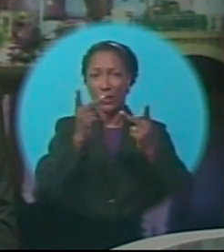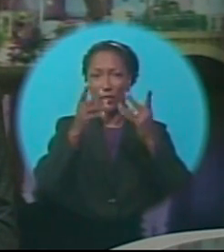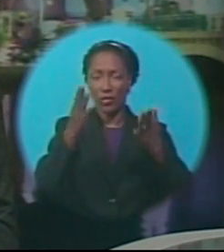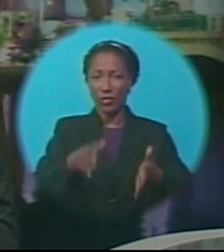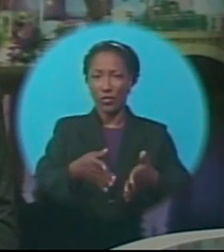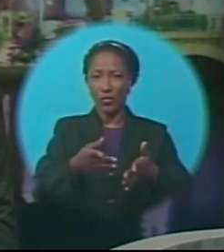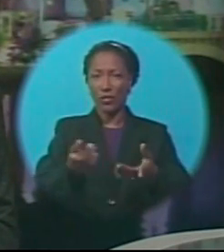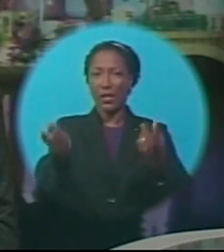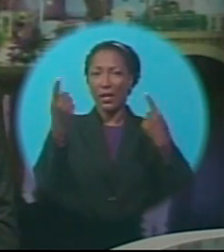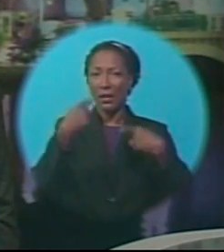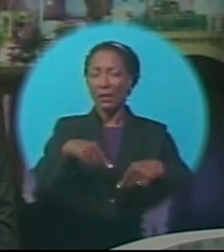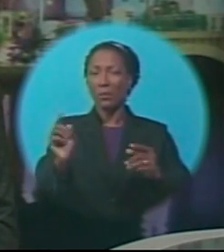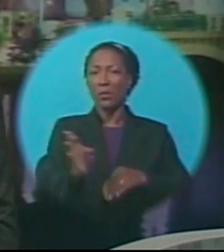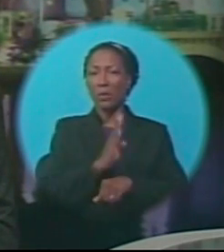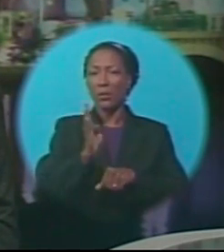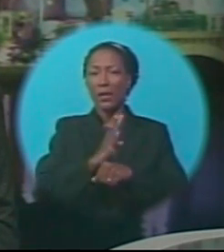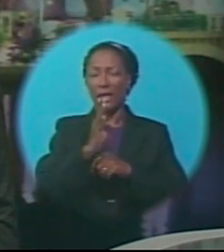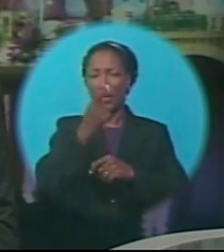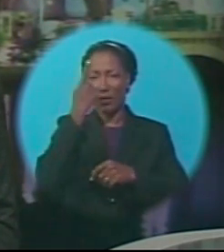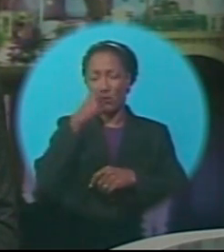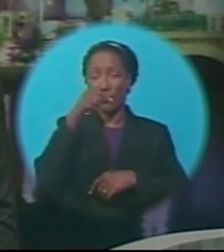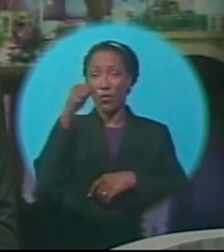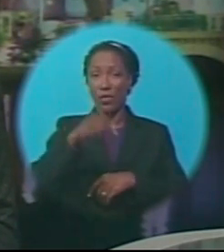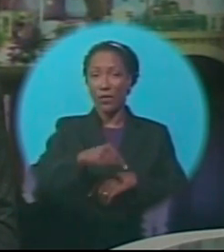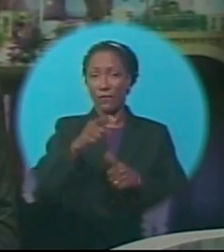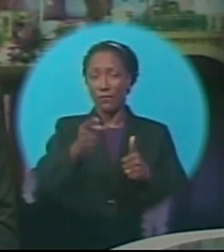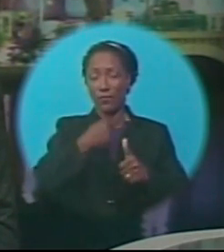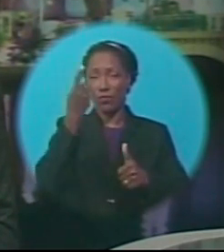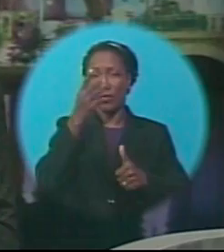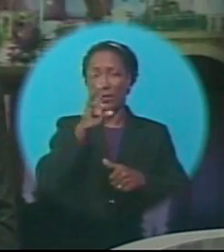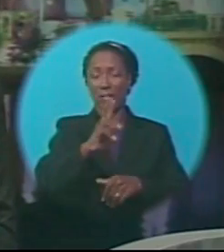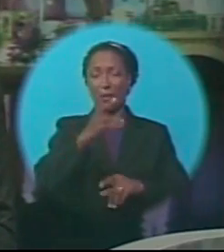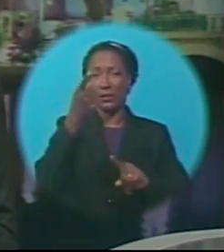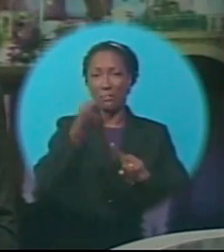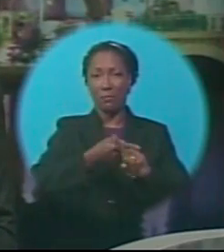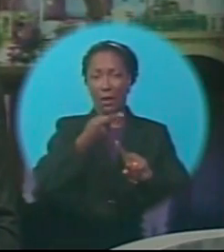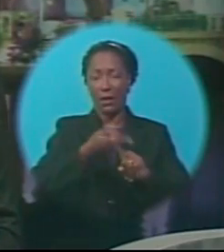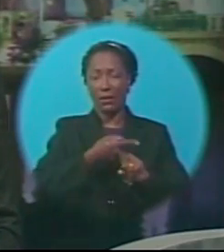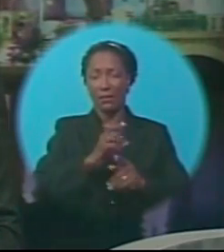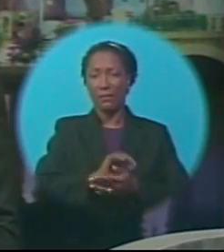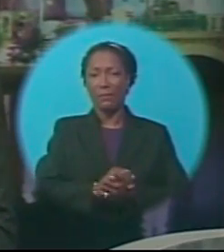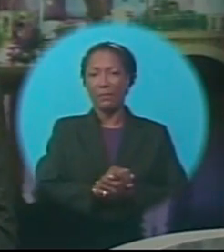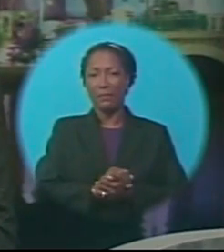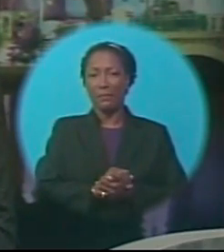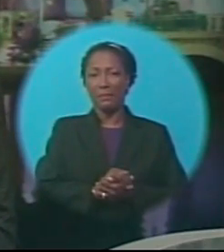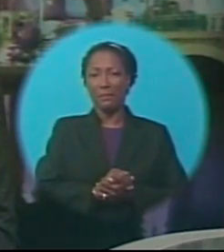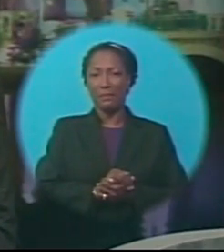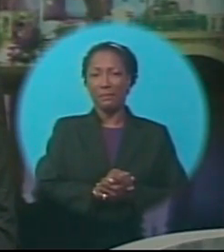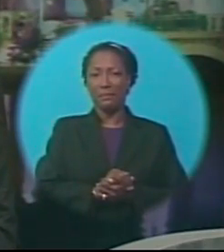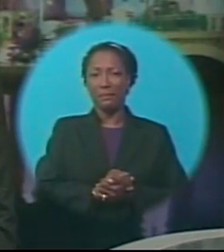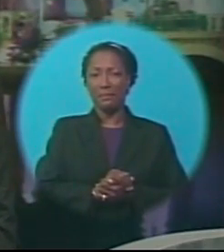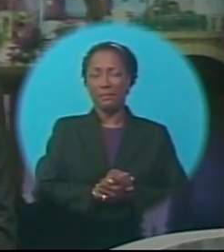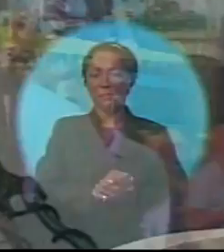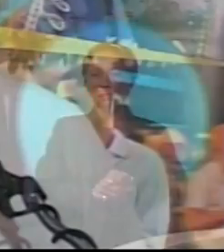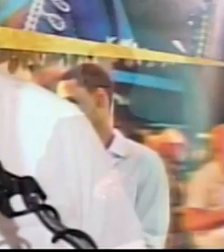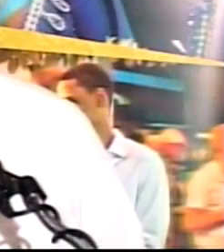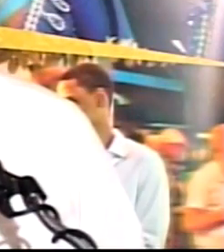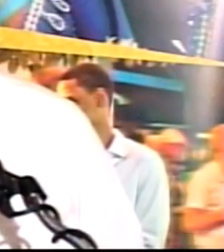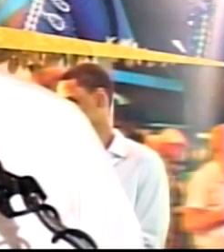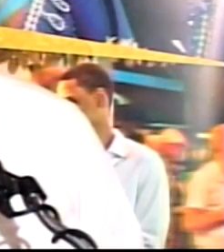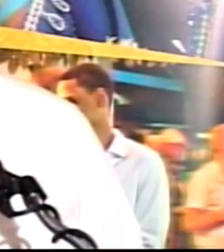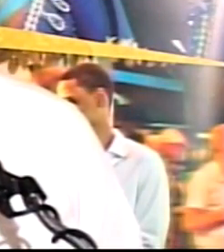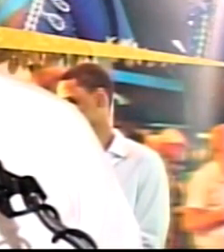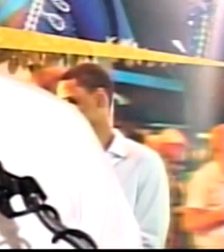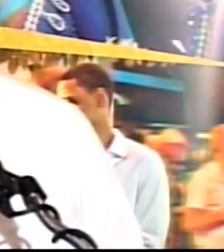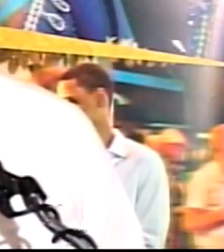the year when compared to the same period last year. Tristan Ward tells us more. The head of the